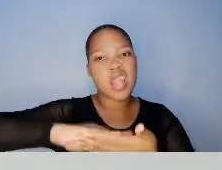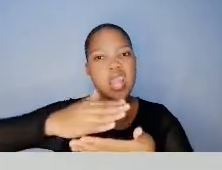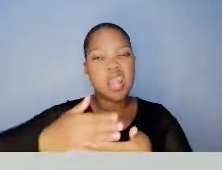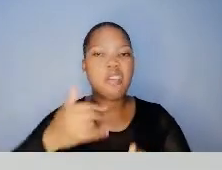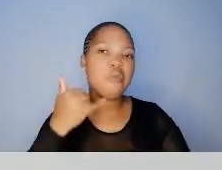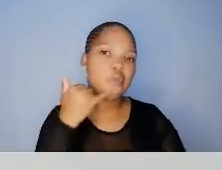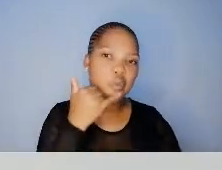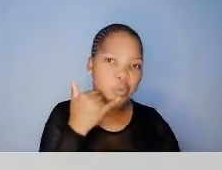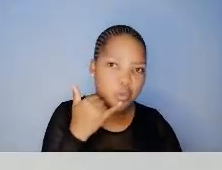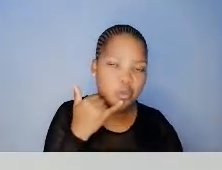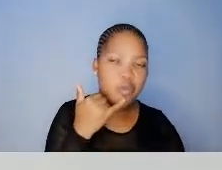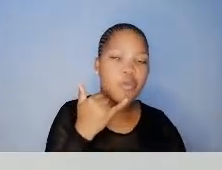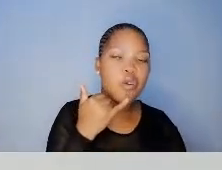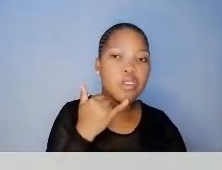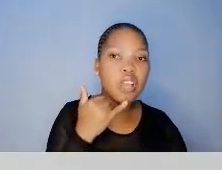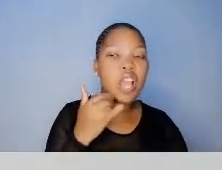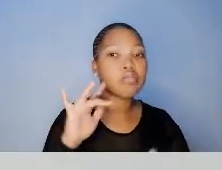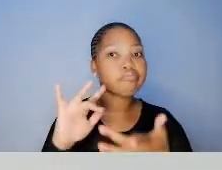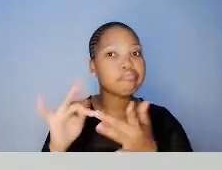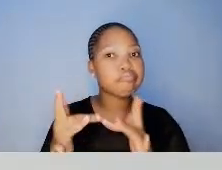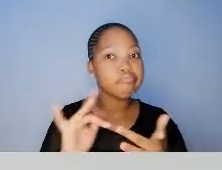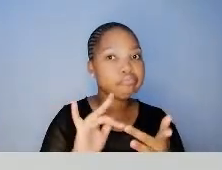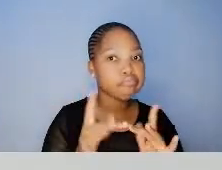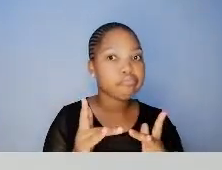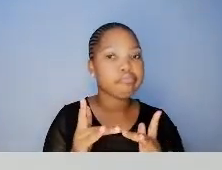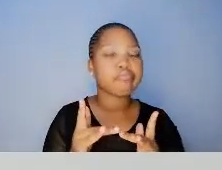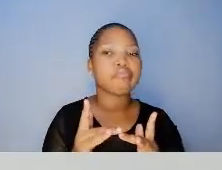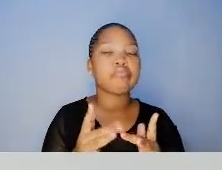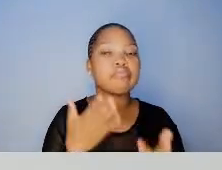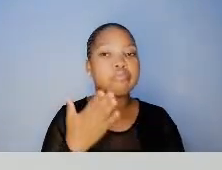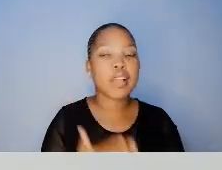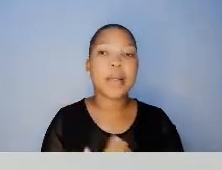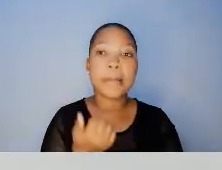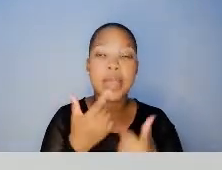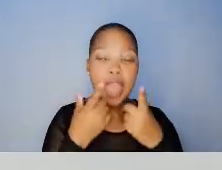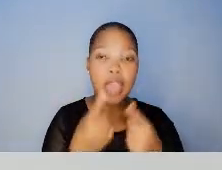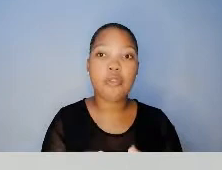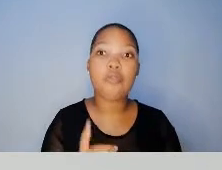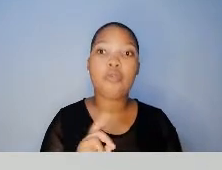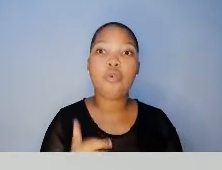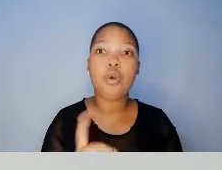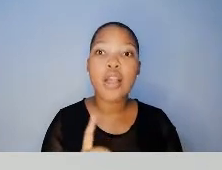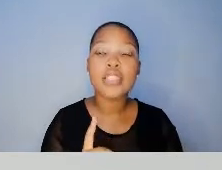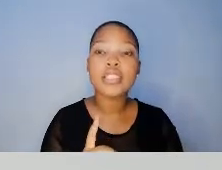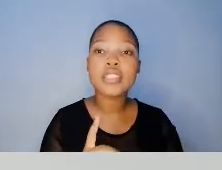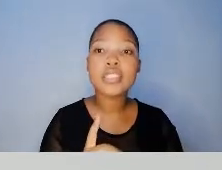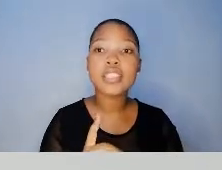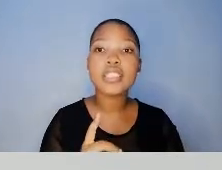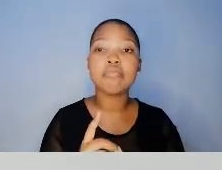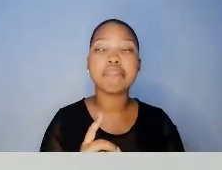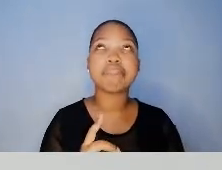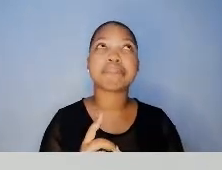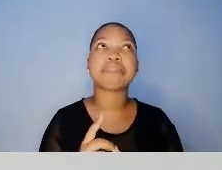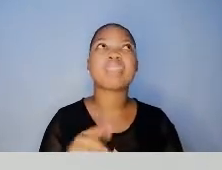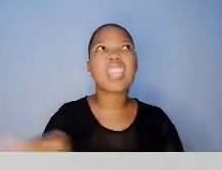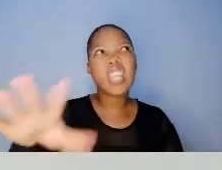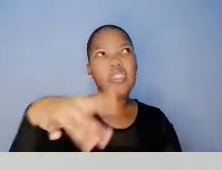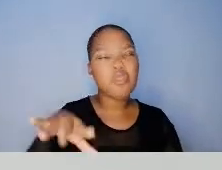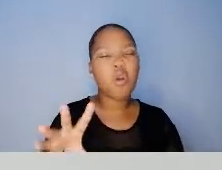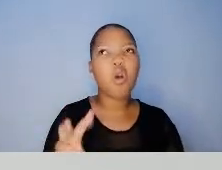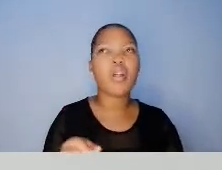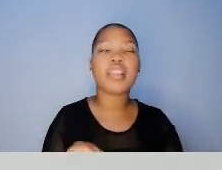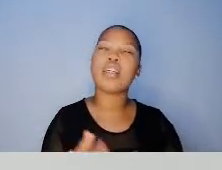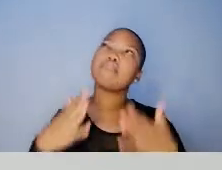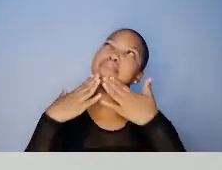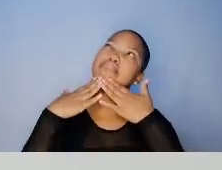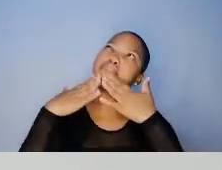laptop or a cell phone and internet connectivity. So I was privileged enough to have all those, and I'm just so grateful to the Lord